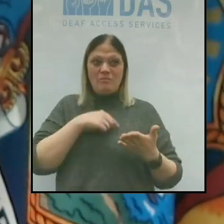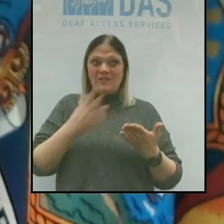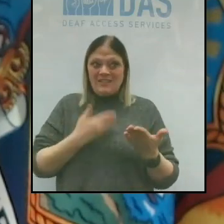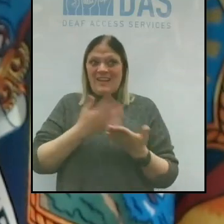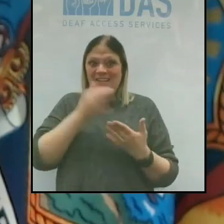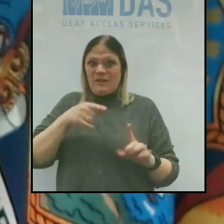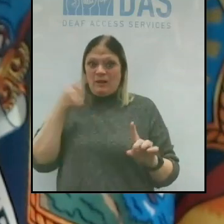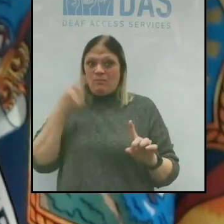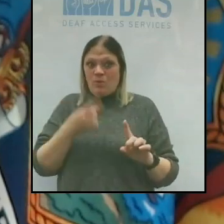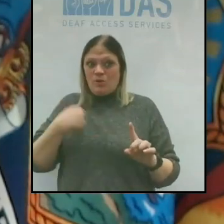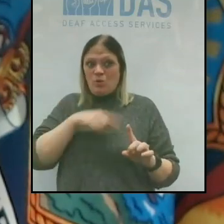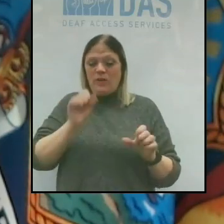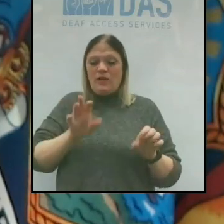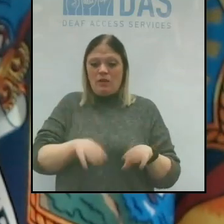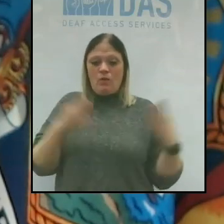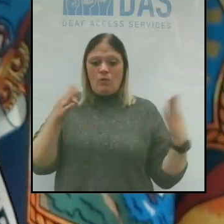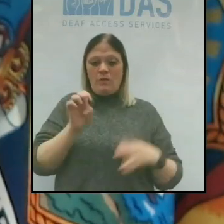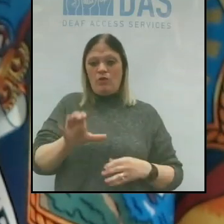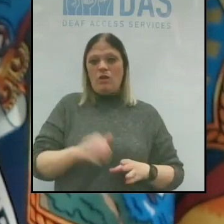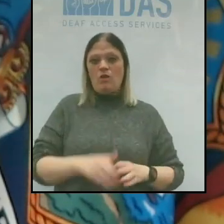can reopen Erie County.